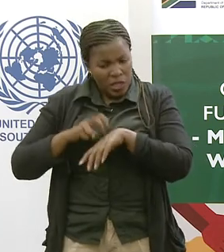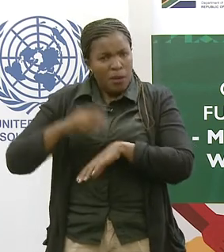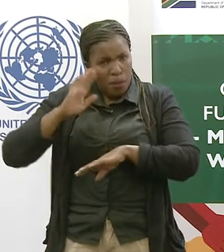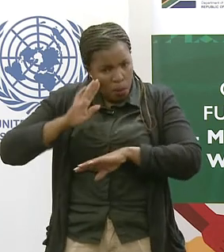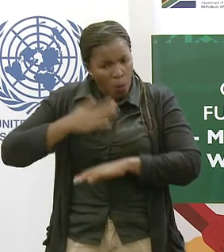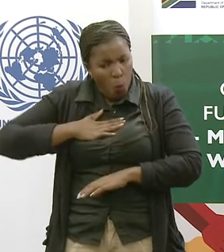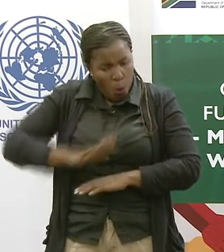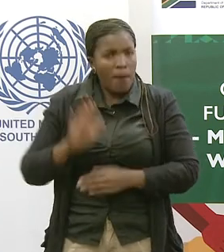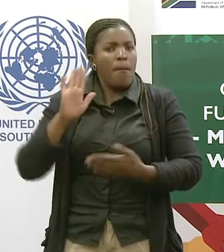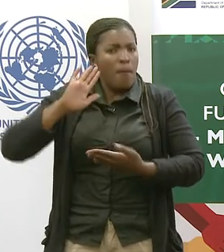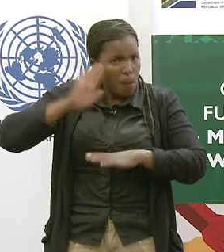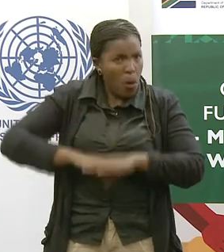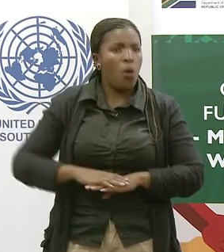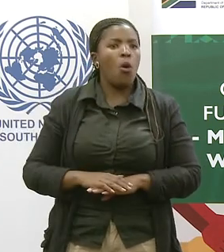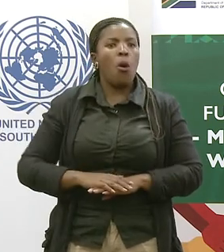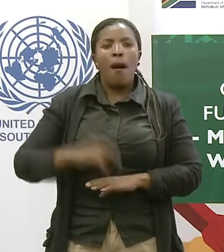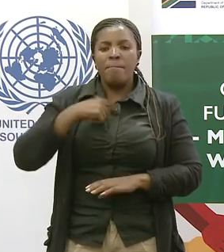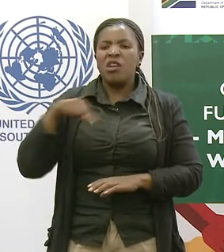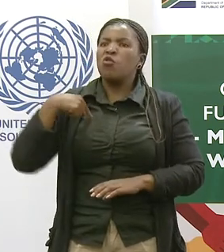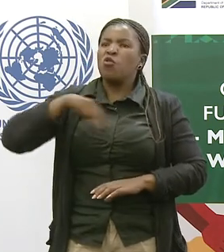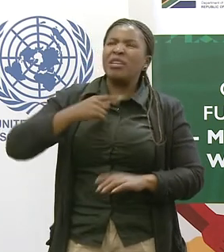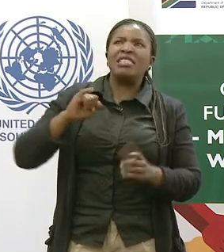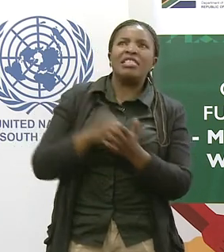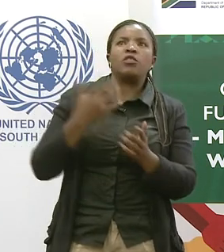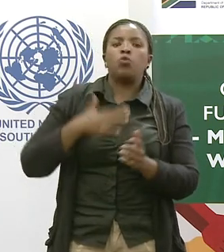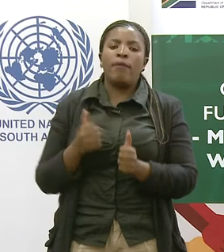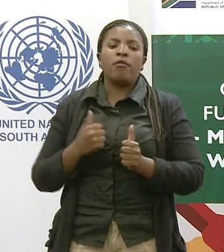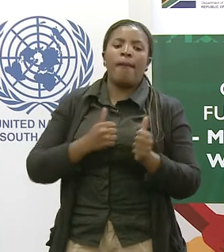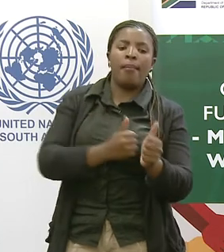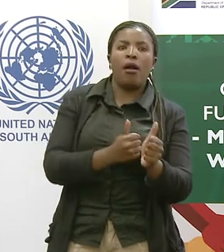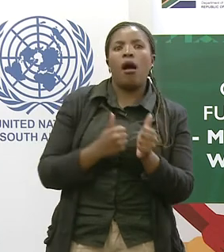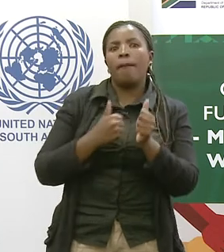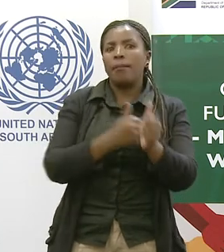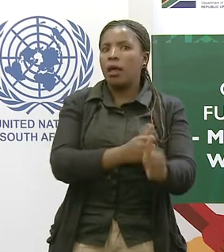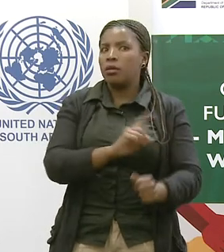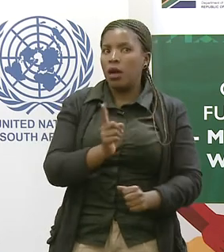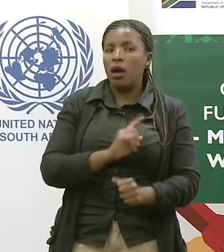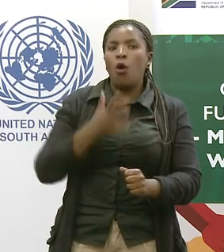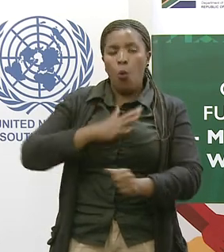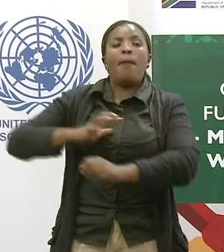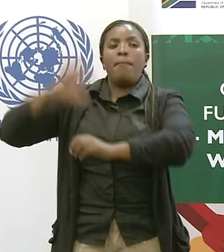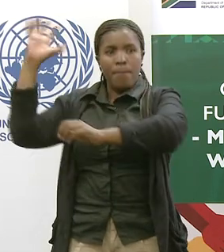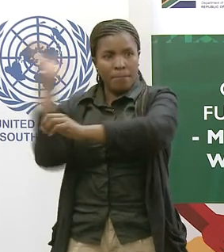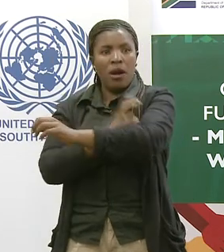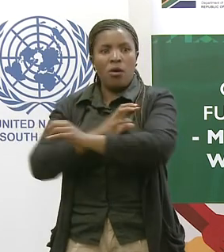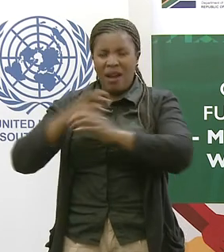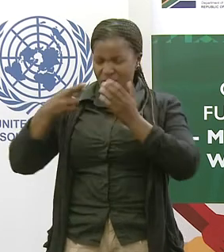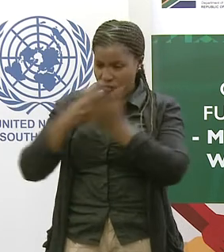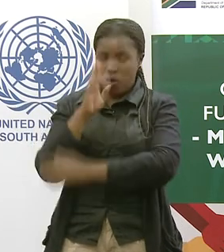the ambition is not just compliance, but the ambition becomes power, real power.